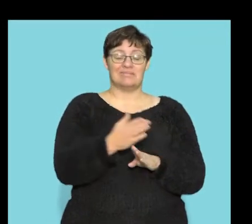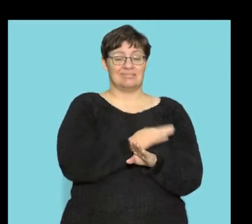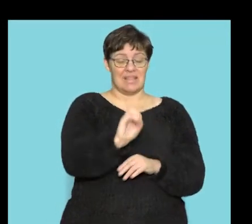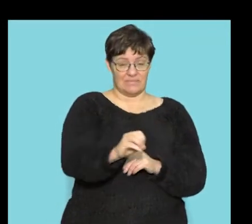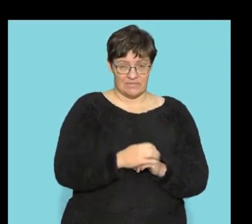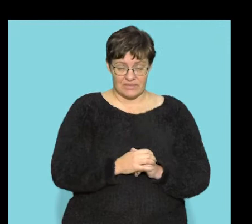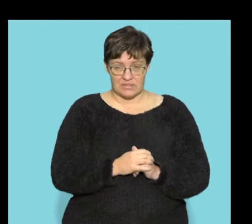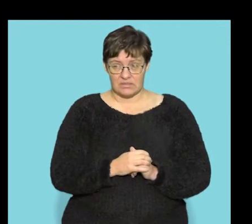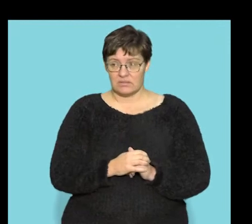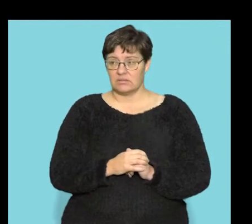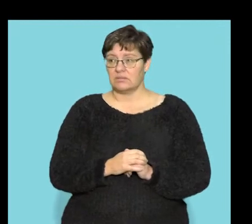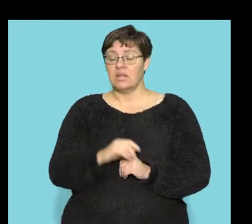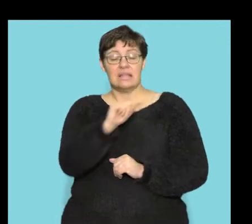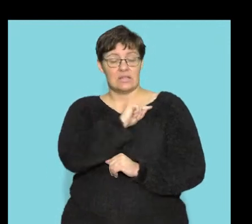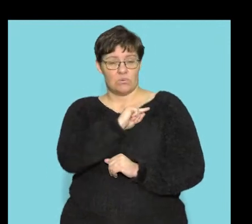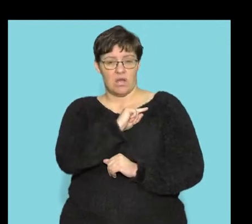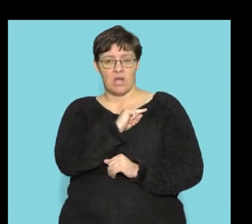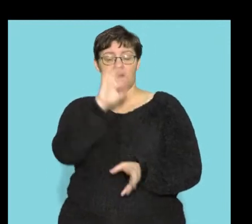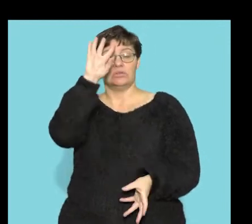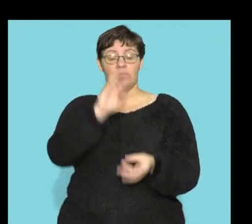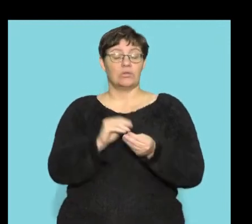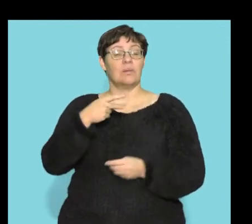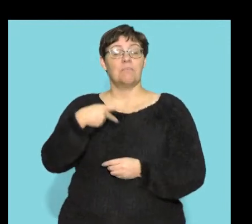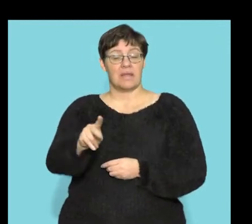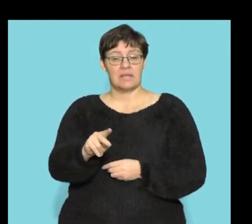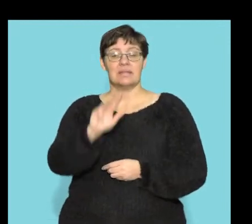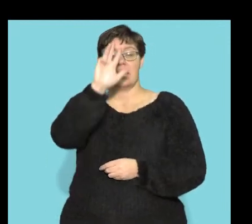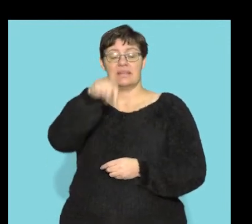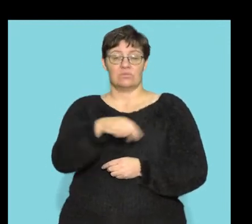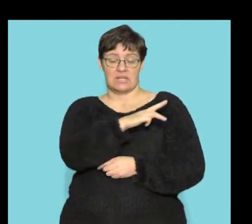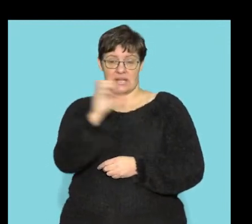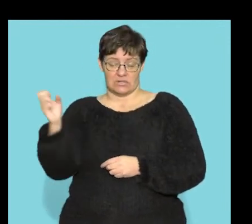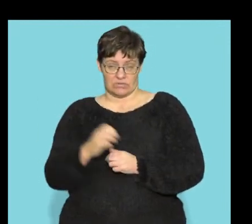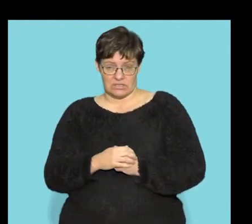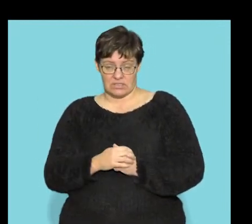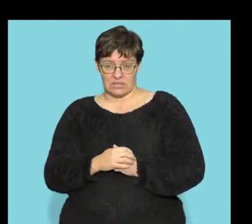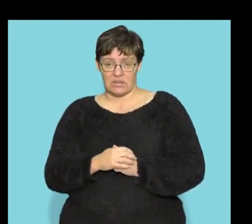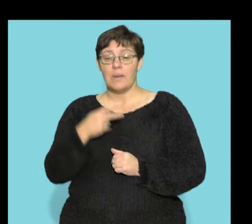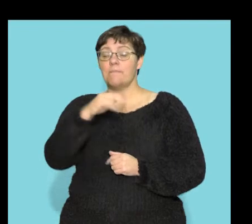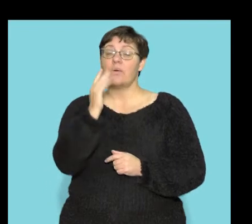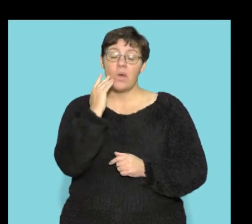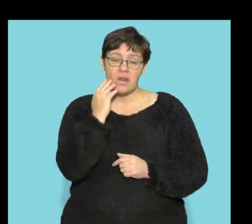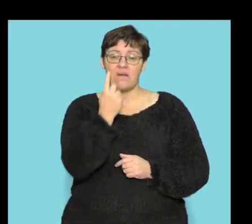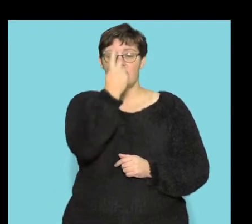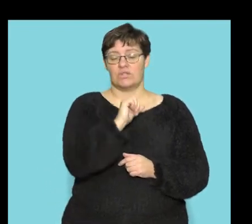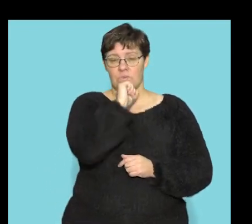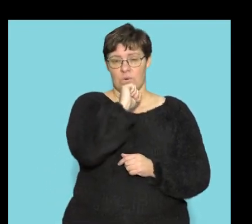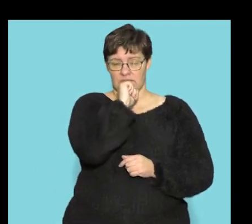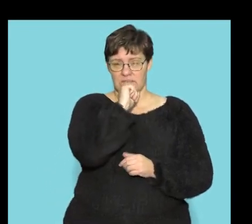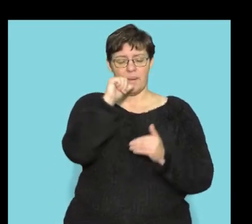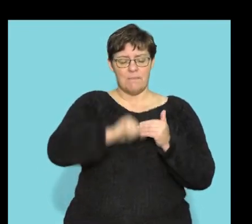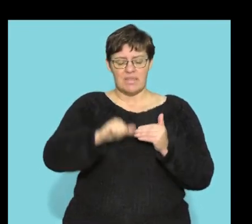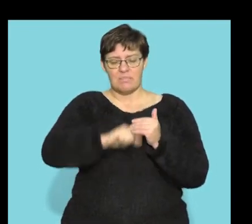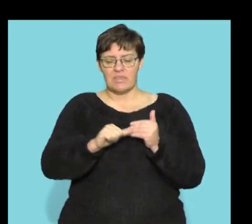Therefore, you find that the total amount that we paid was 9,900. It was paid on the 1st of August. How many months were for the